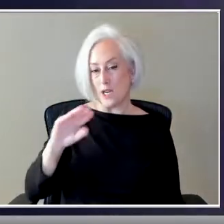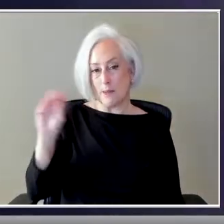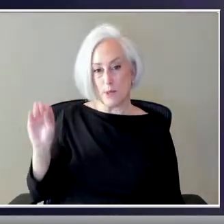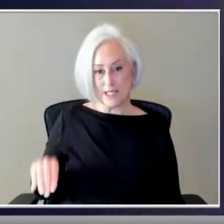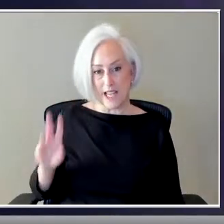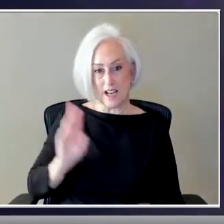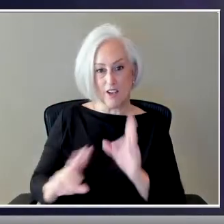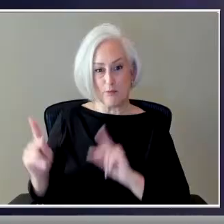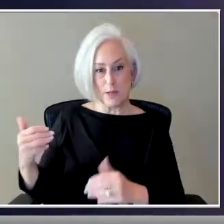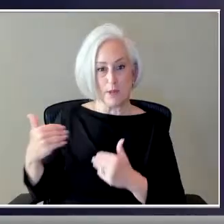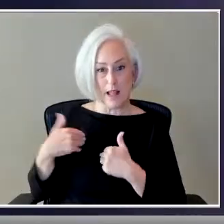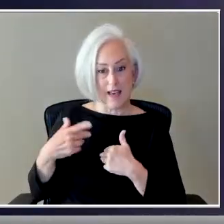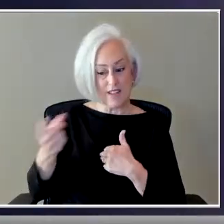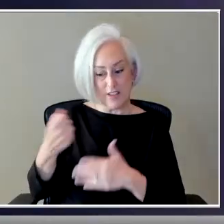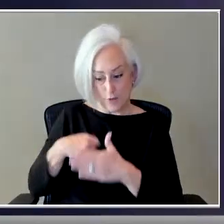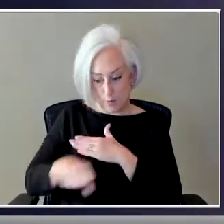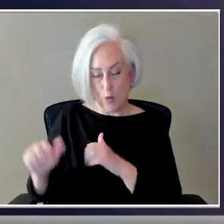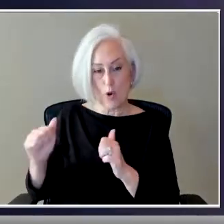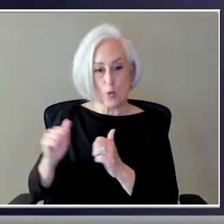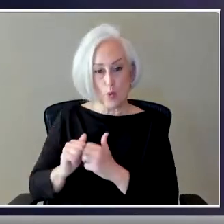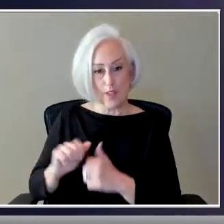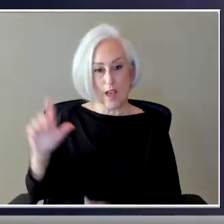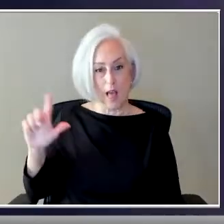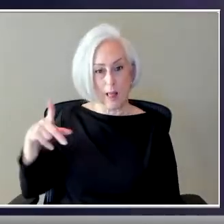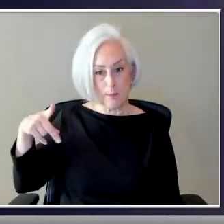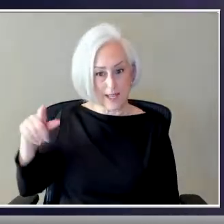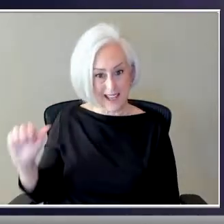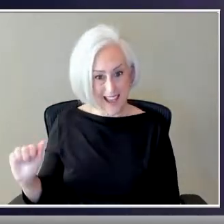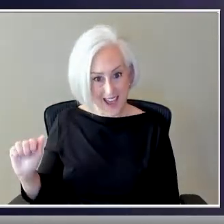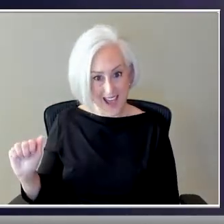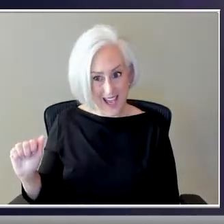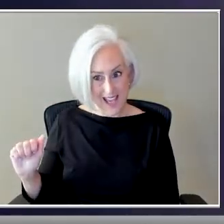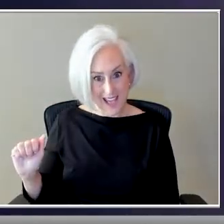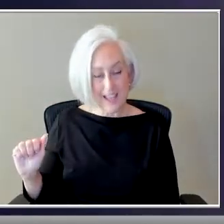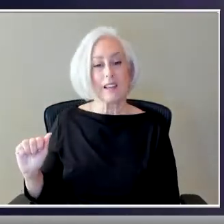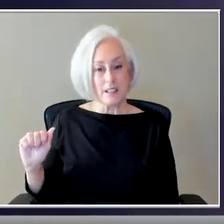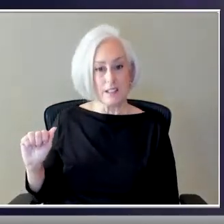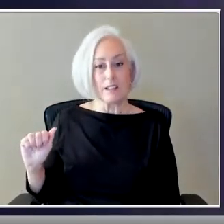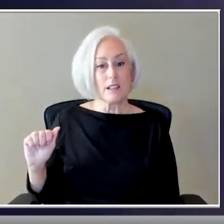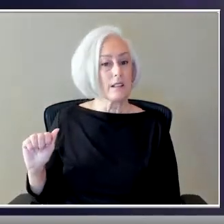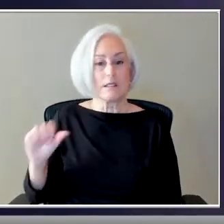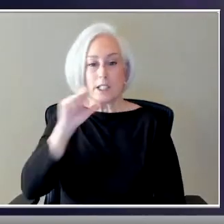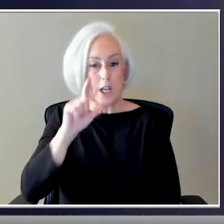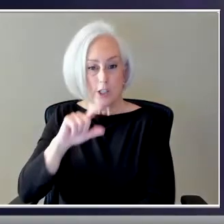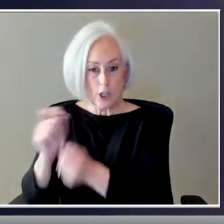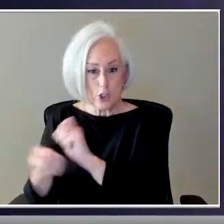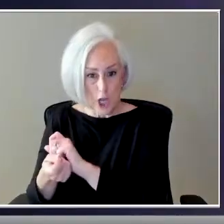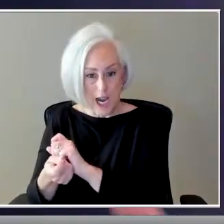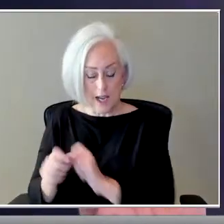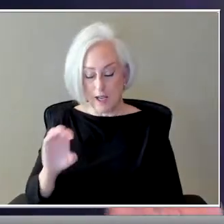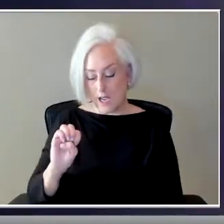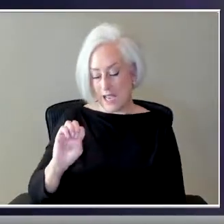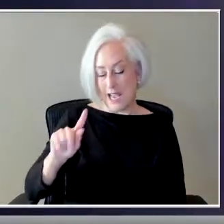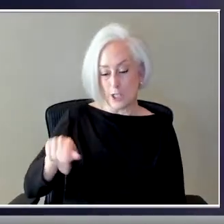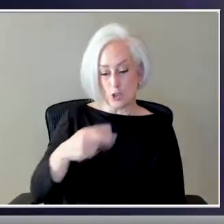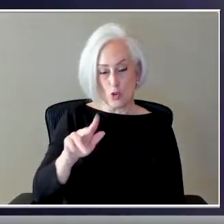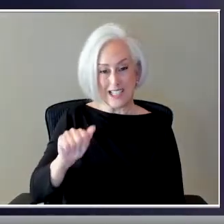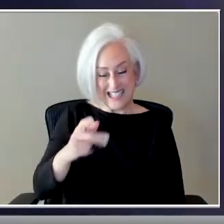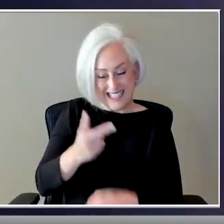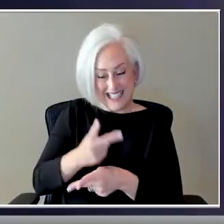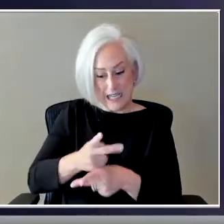doesn't change. Right. It might go up in menopause for women because estrogen keeps it low, so once you lose the estrogen, it can go up.